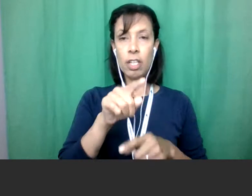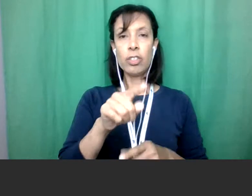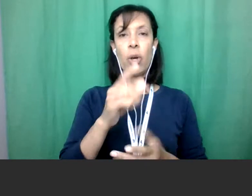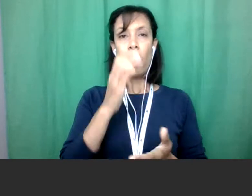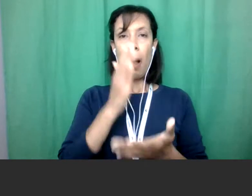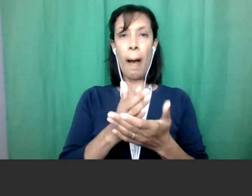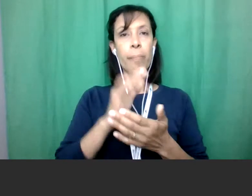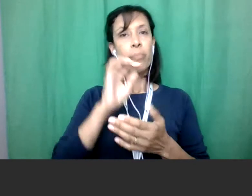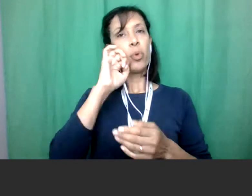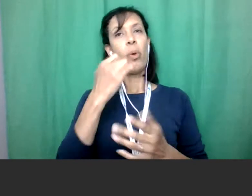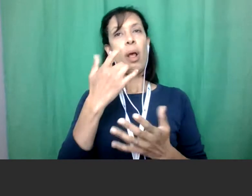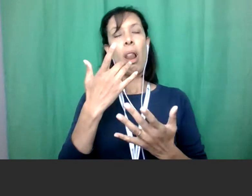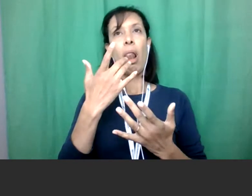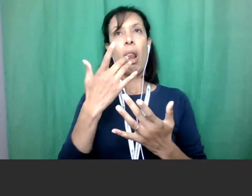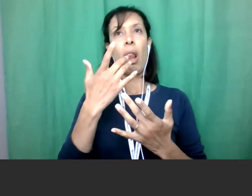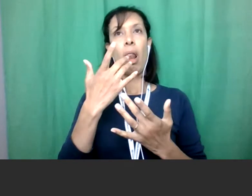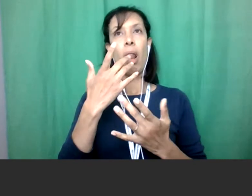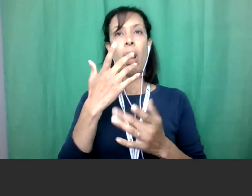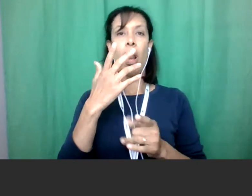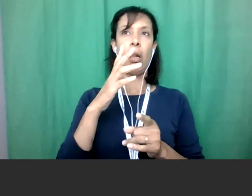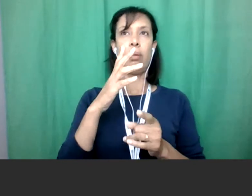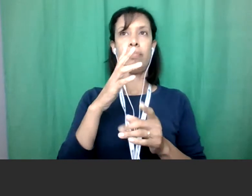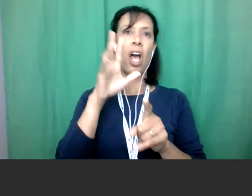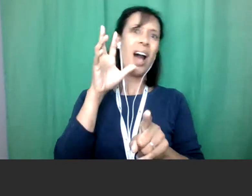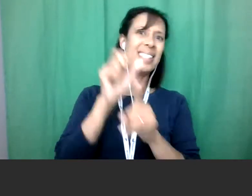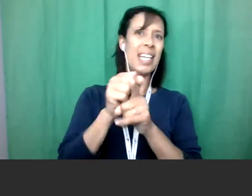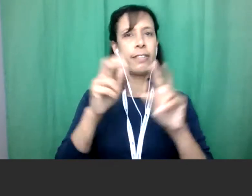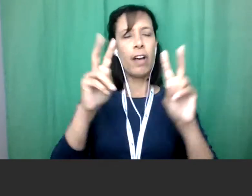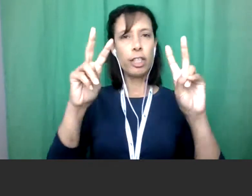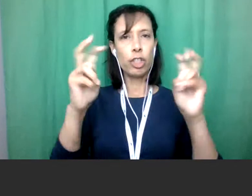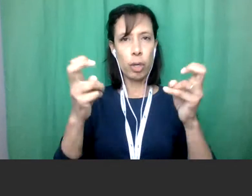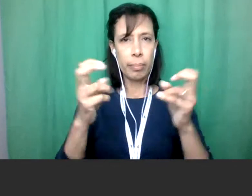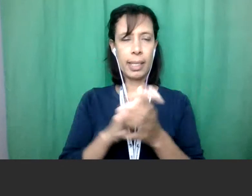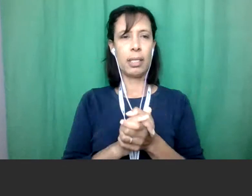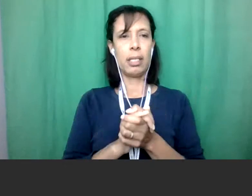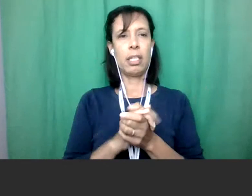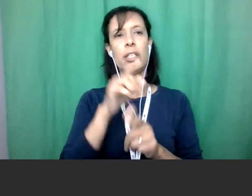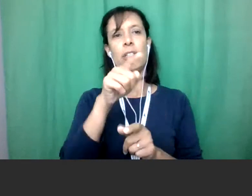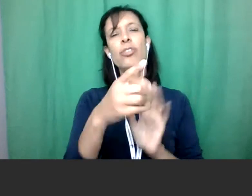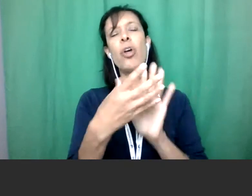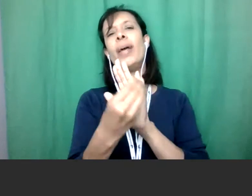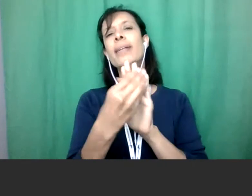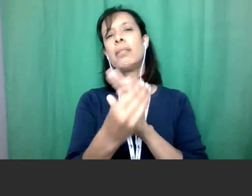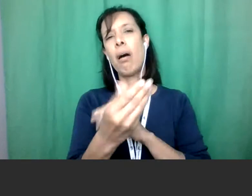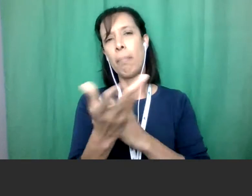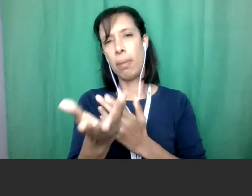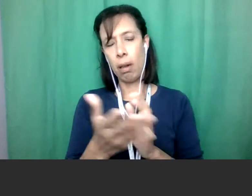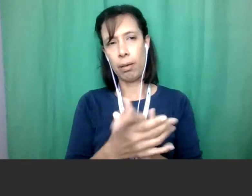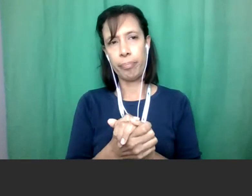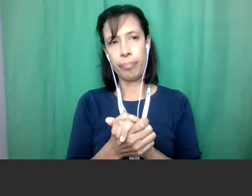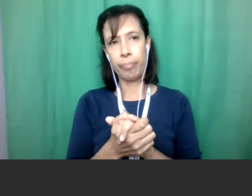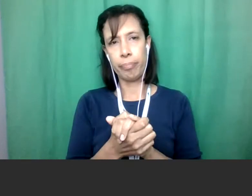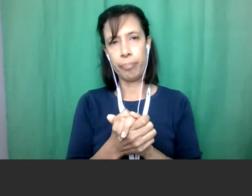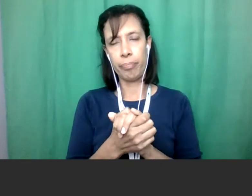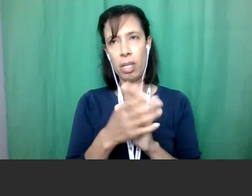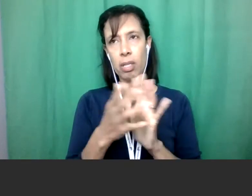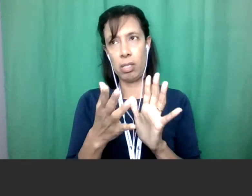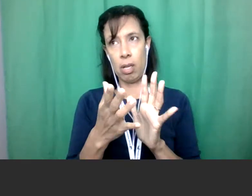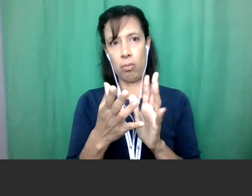So if you like, let's just say, for example, that your particular topic was, for the sake of